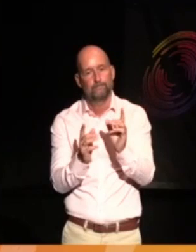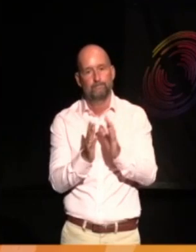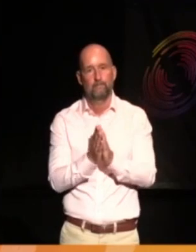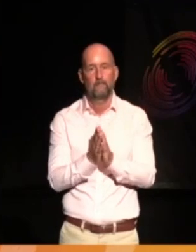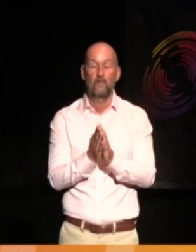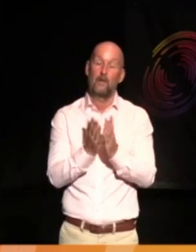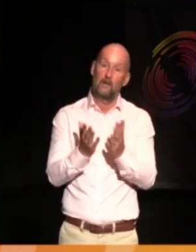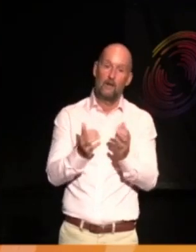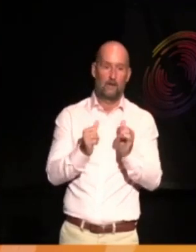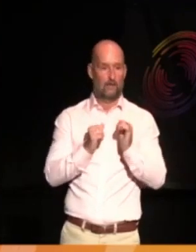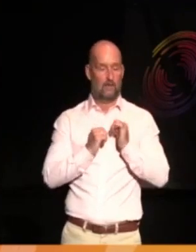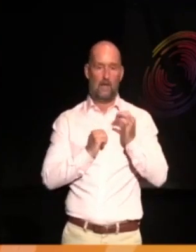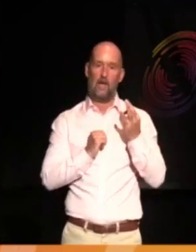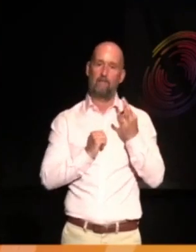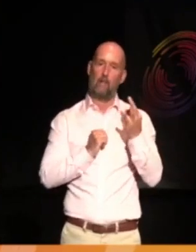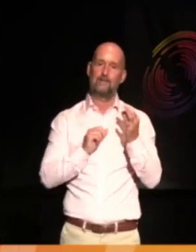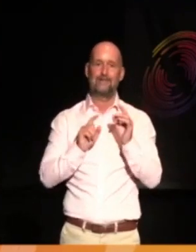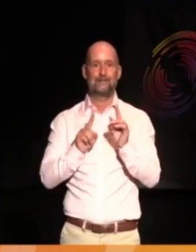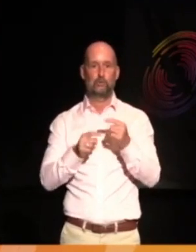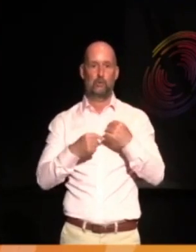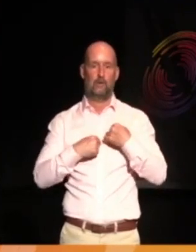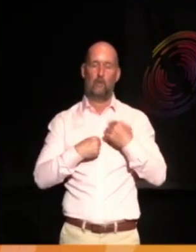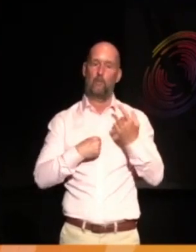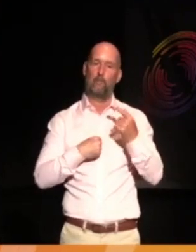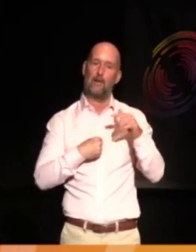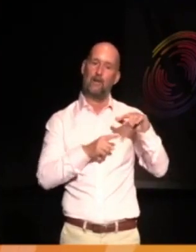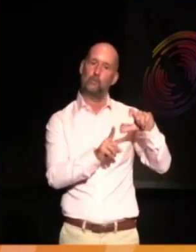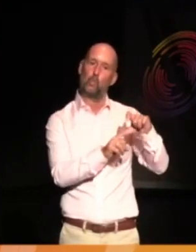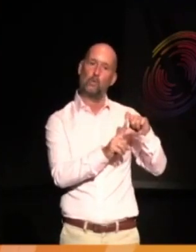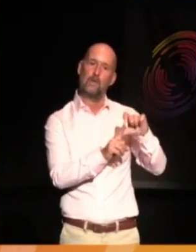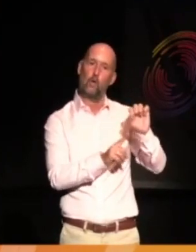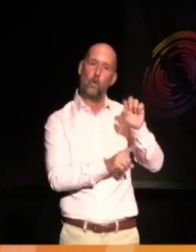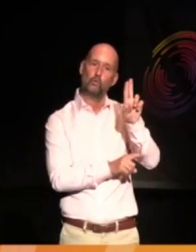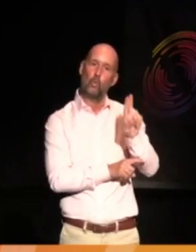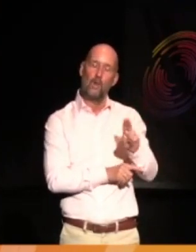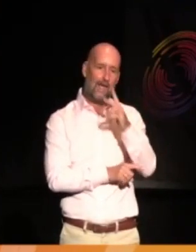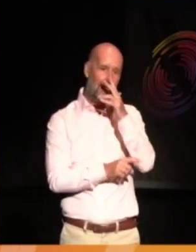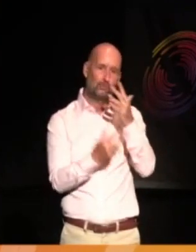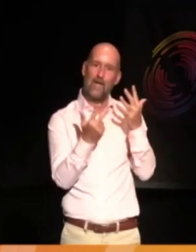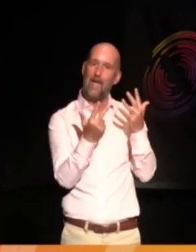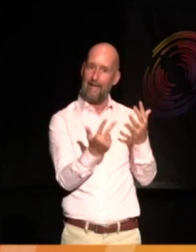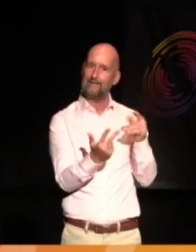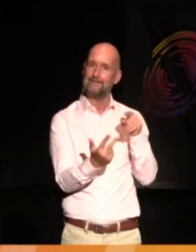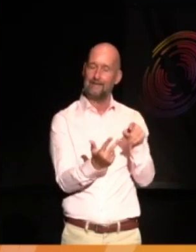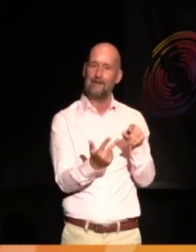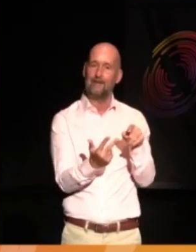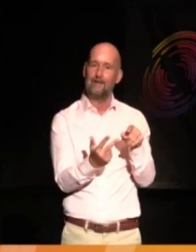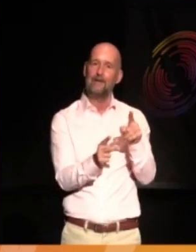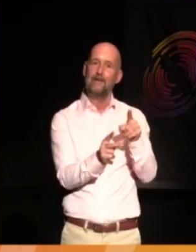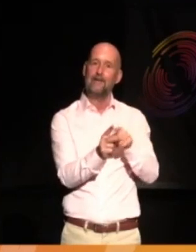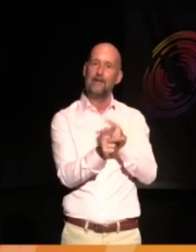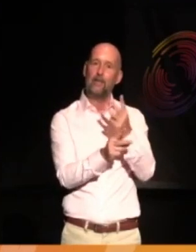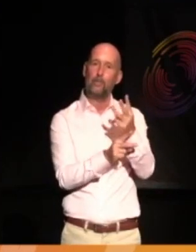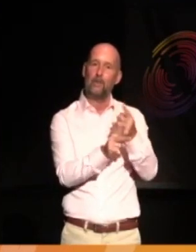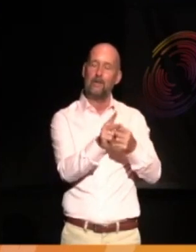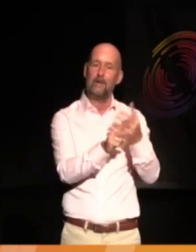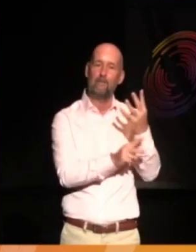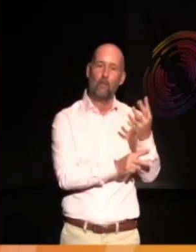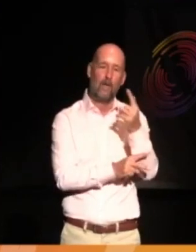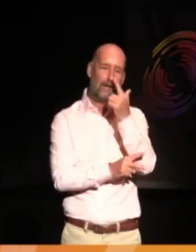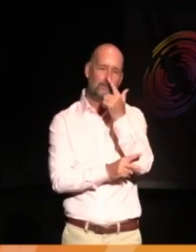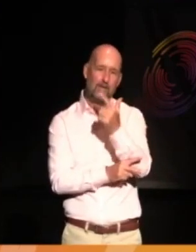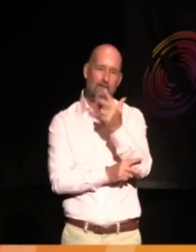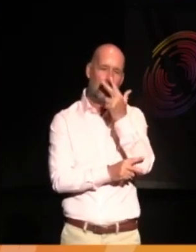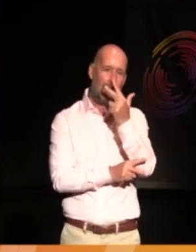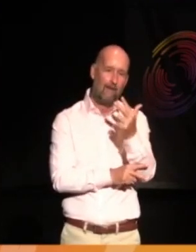I do some volunteer teaching at my daughter's school. She's 8. And with the year 3s and year 4s, so 7, 8,